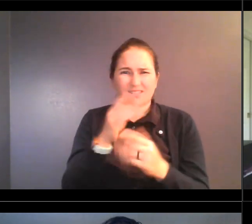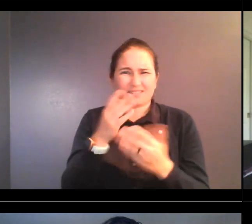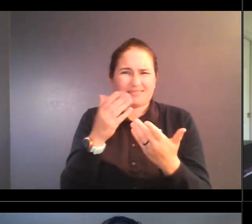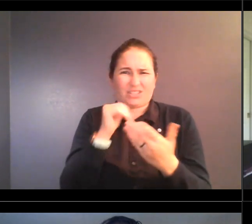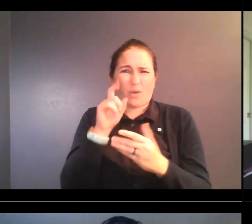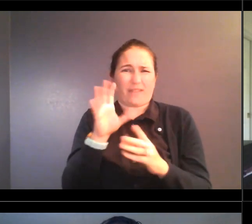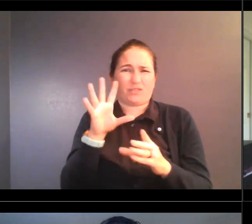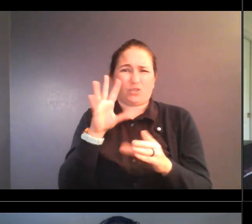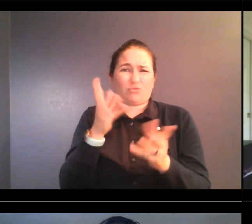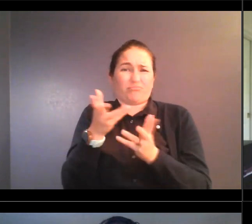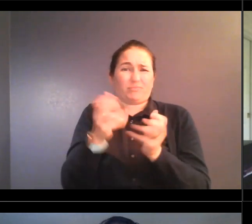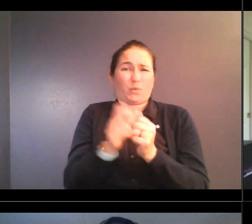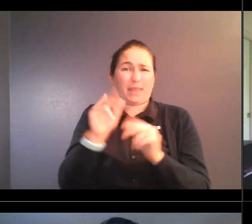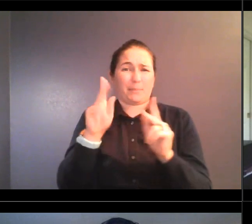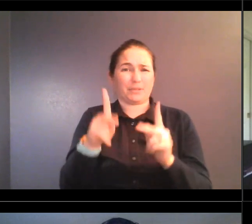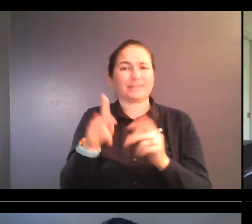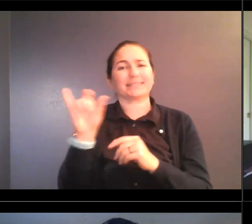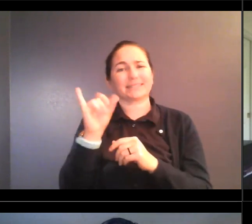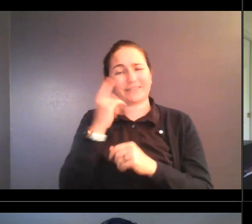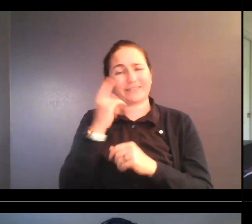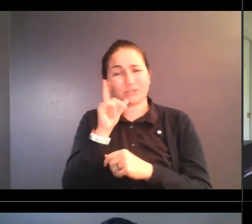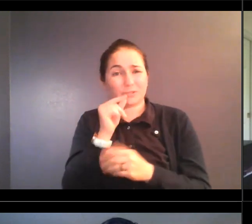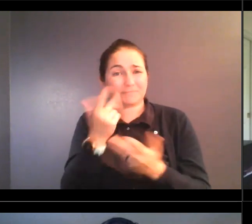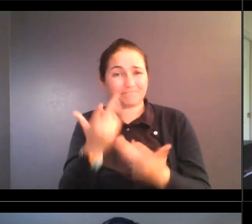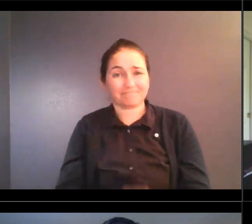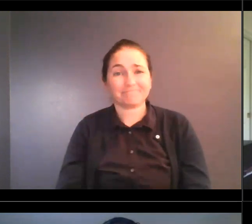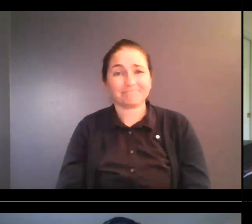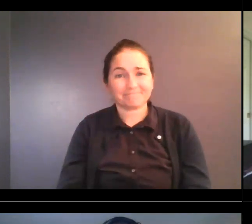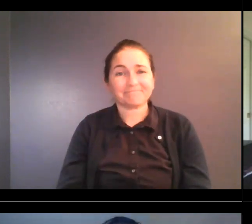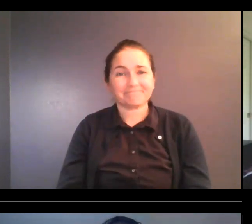engage with them. And the same holds with Twitter.